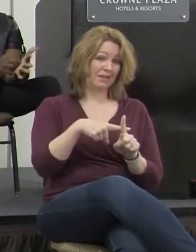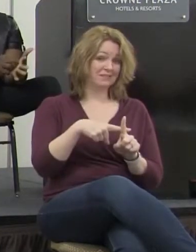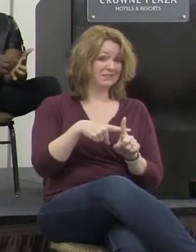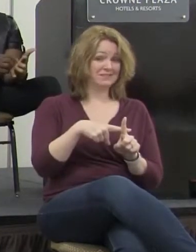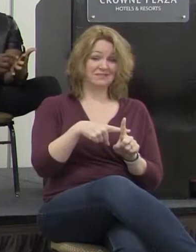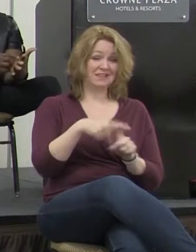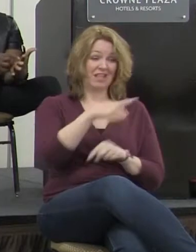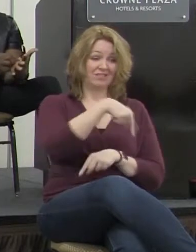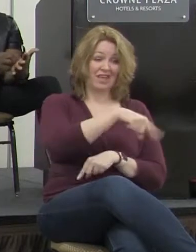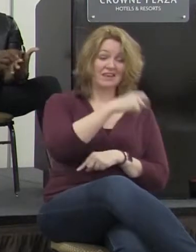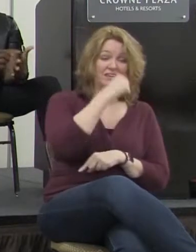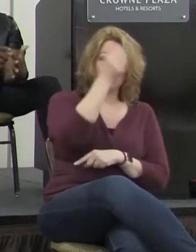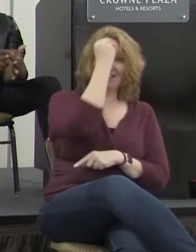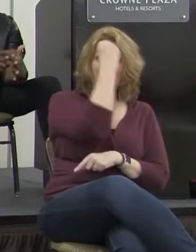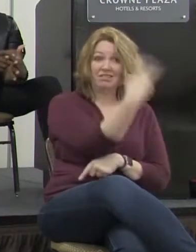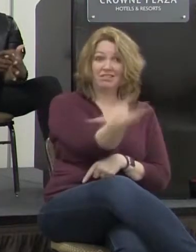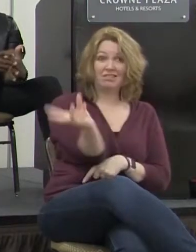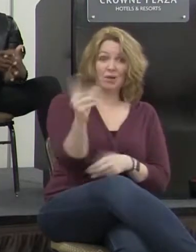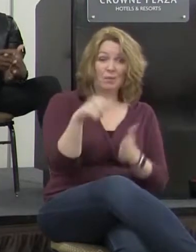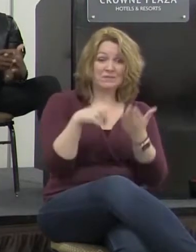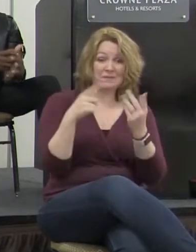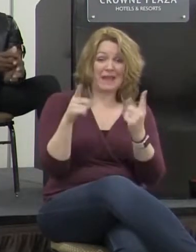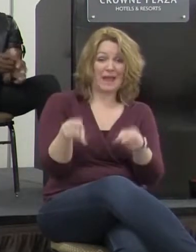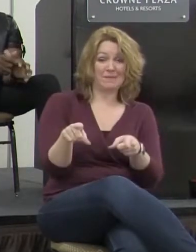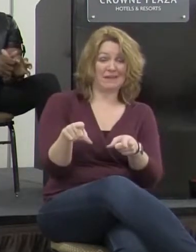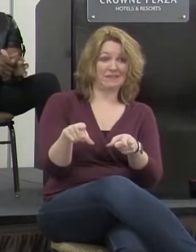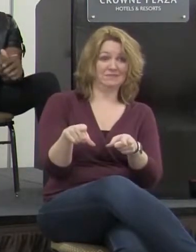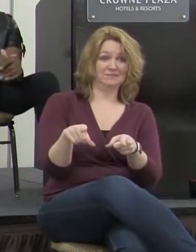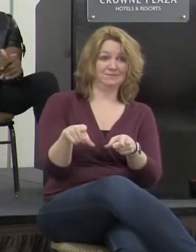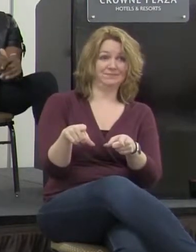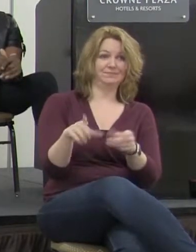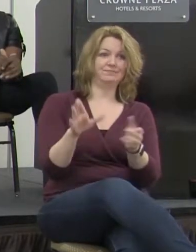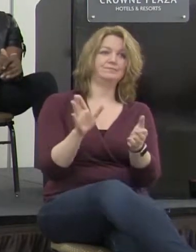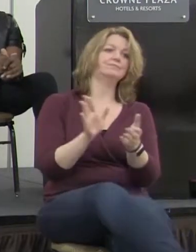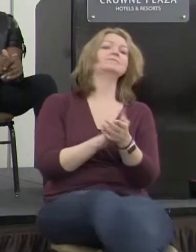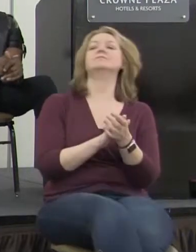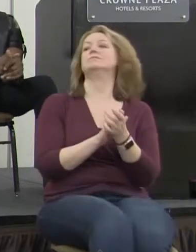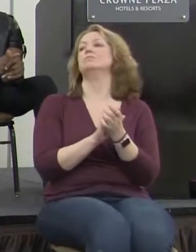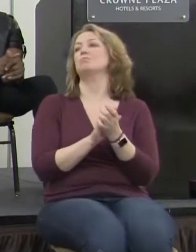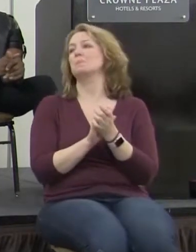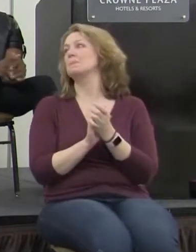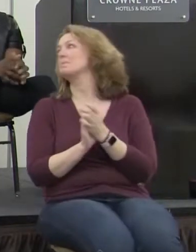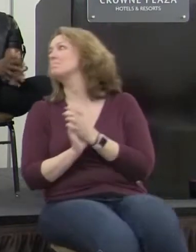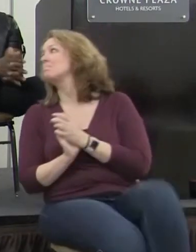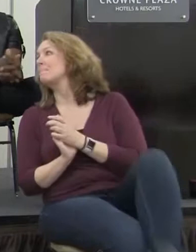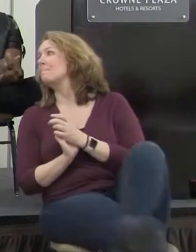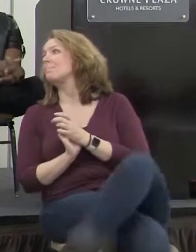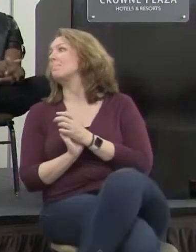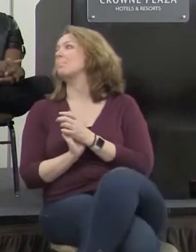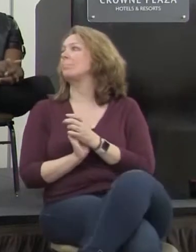kind of scene was happening. So that wasn't the. So, all right, I know we got to move on. Right.